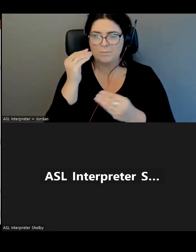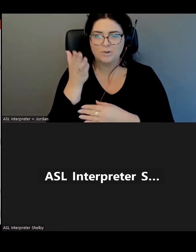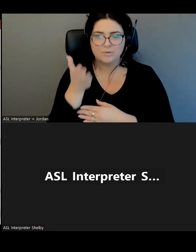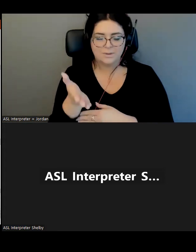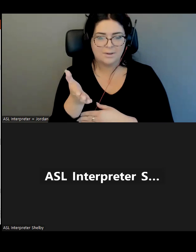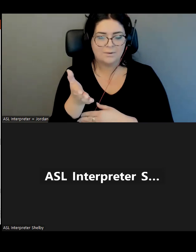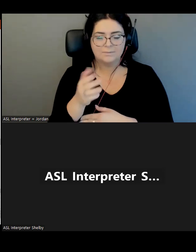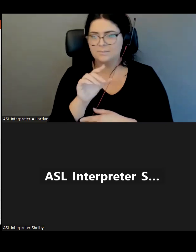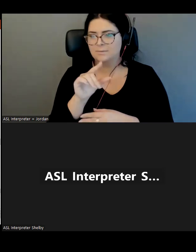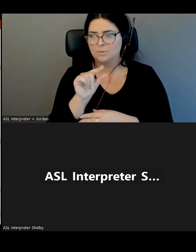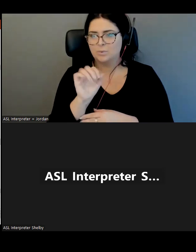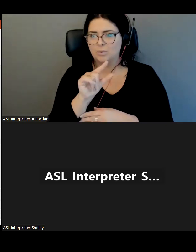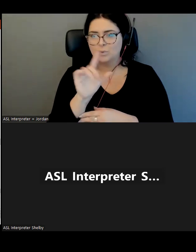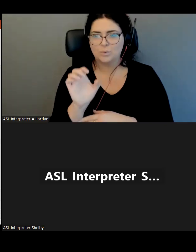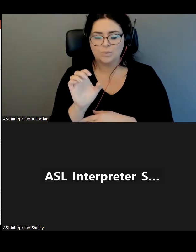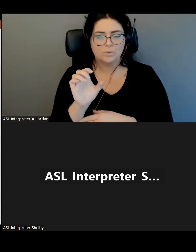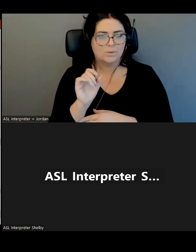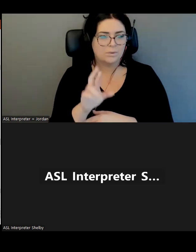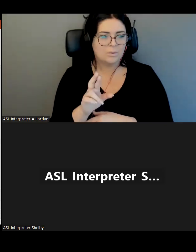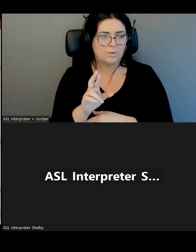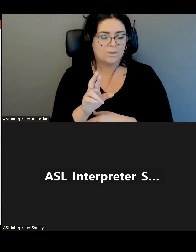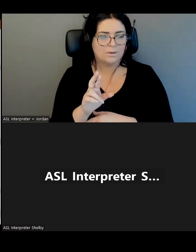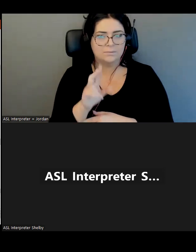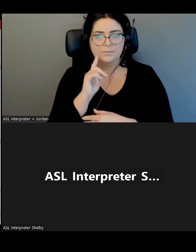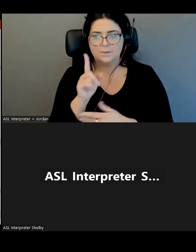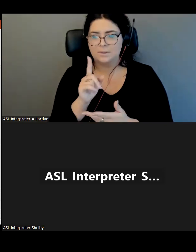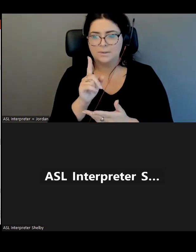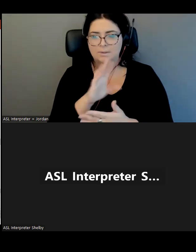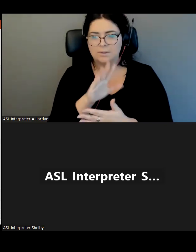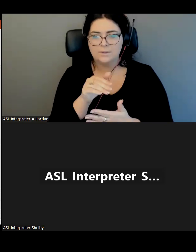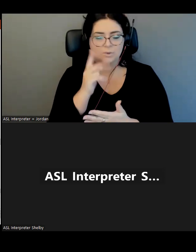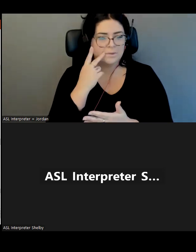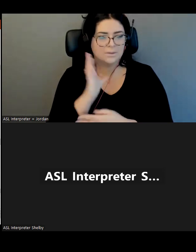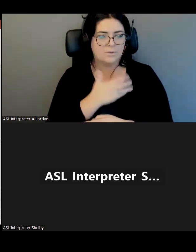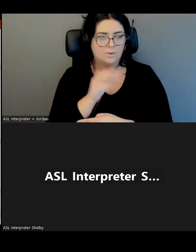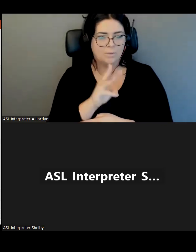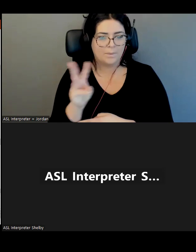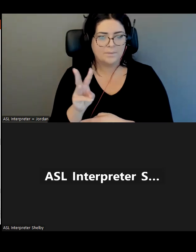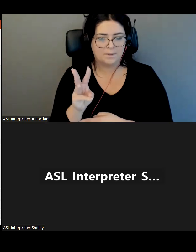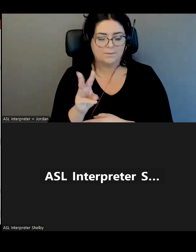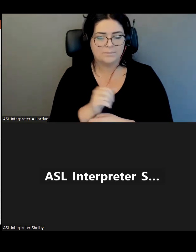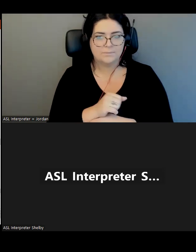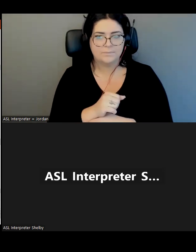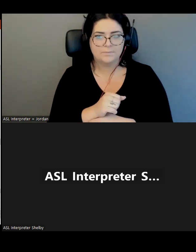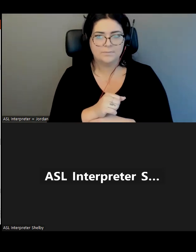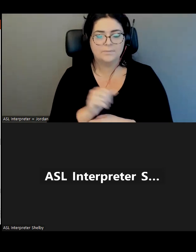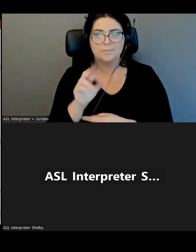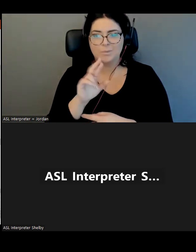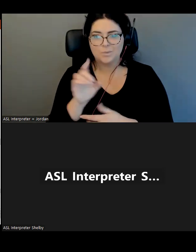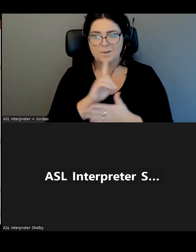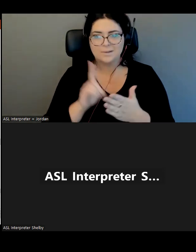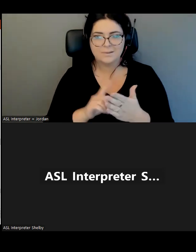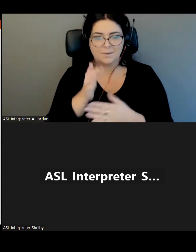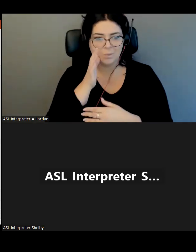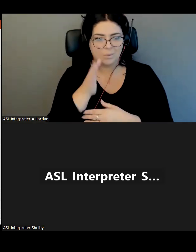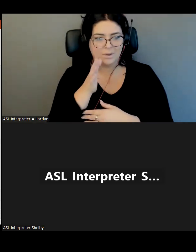you just Google or wherever we're using Central Wellness Coalition, you will see our website. It will be redesigned in the